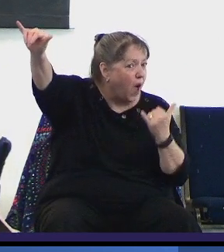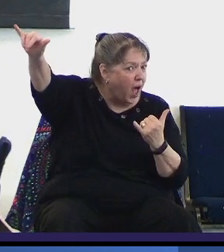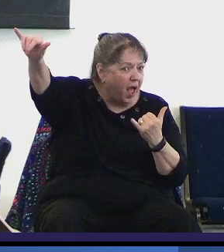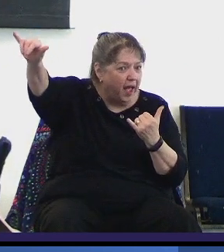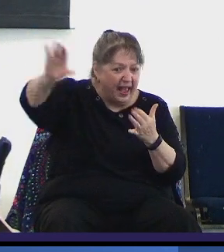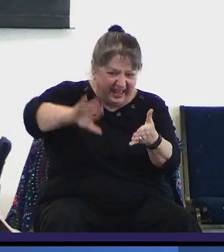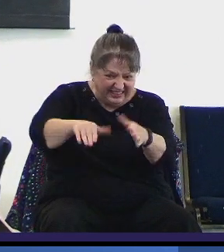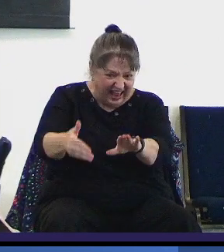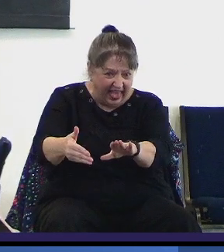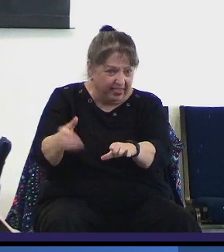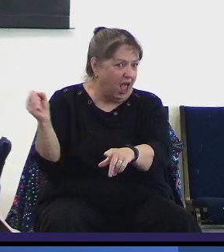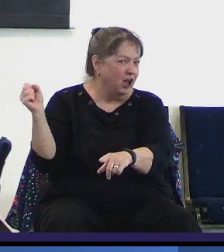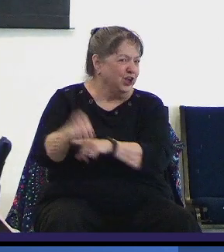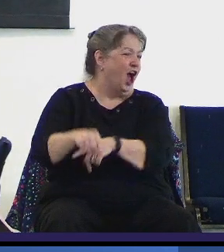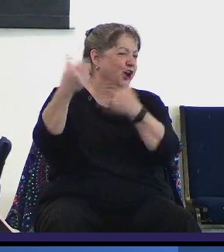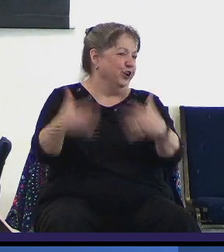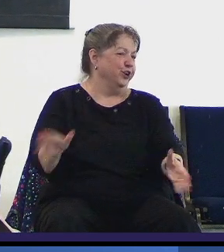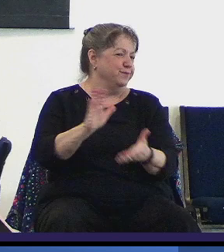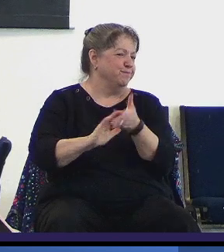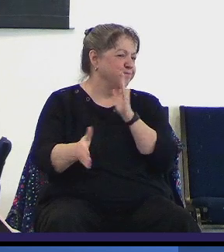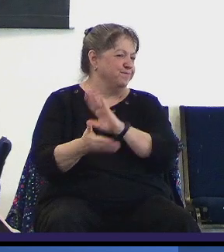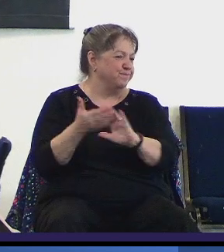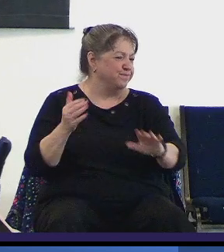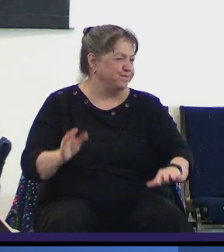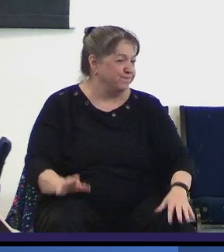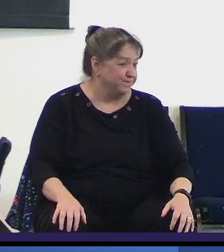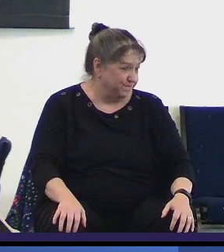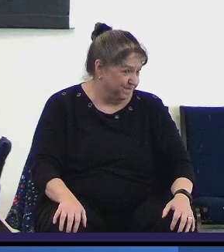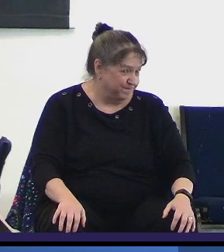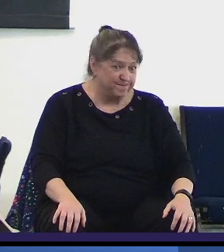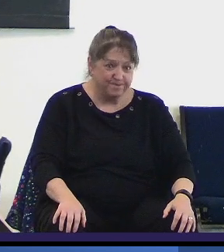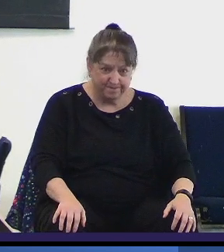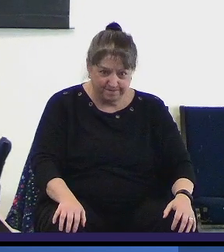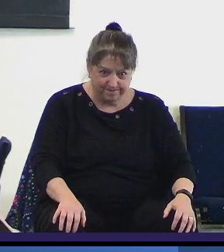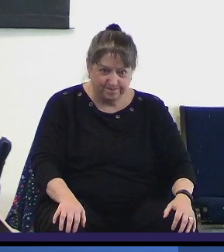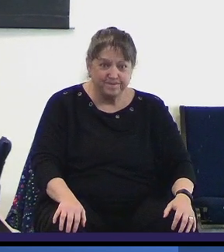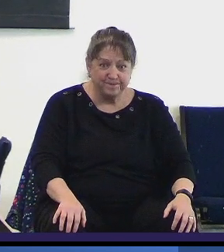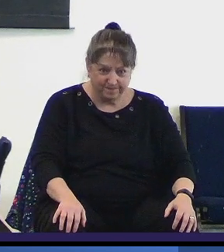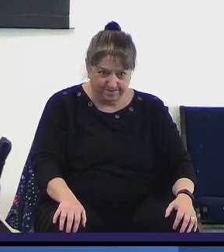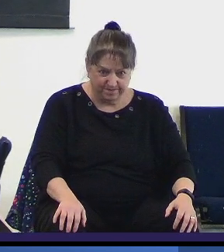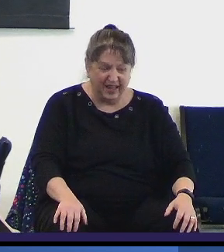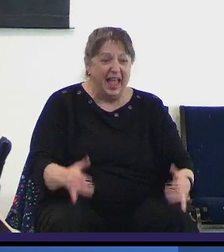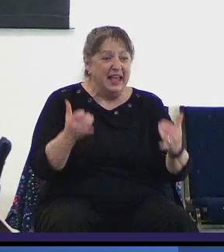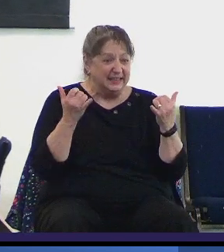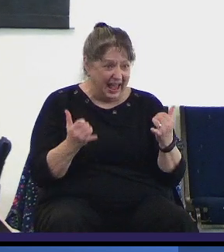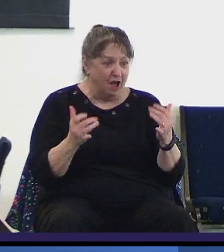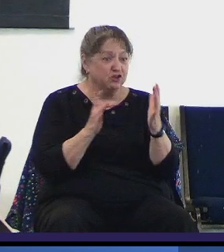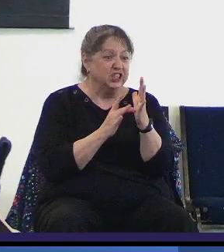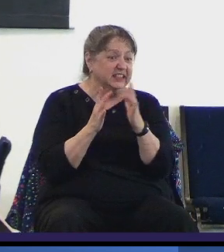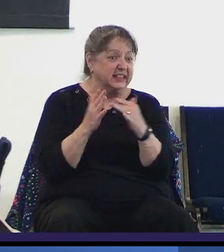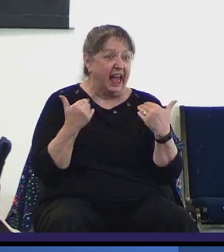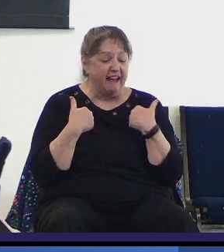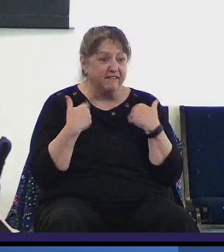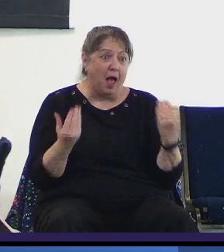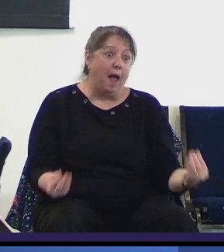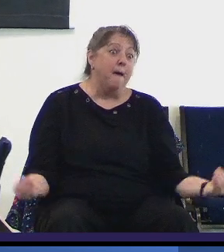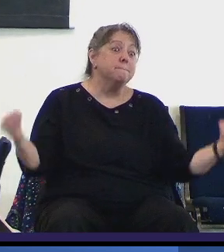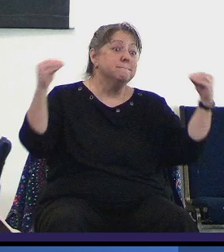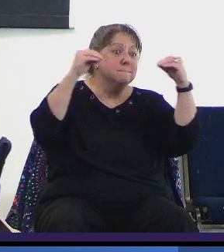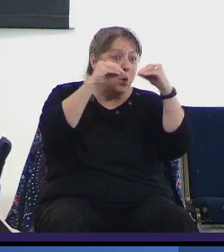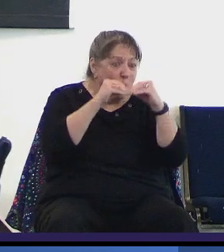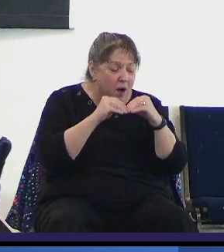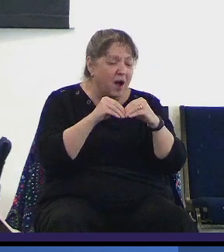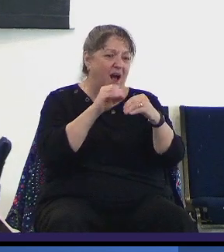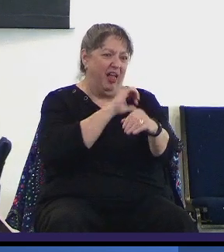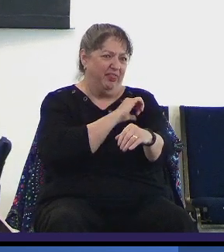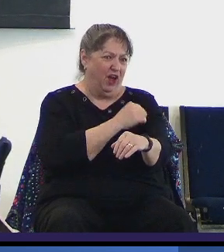He conquered the issue of sin and separation from God. So he has this authority now to give the gift of